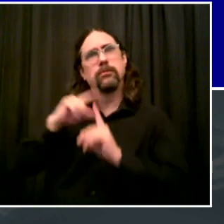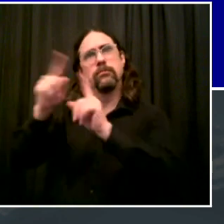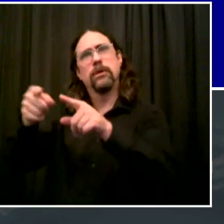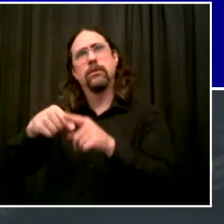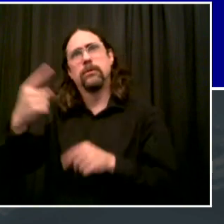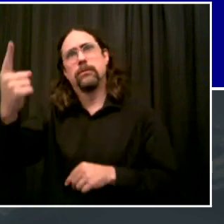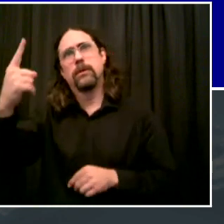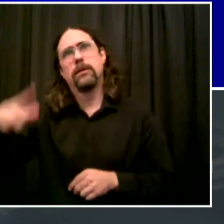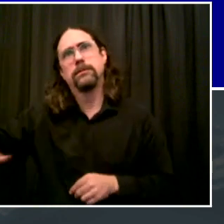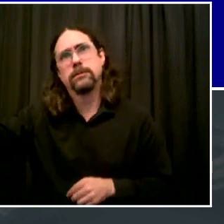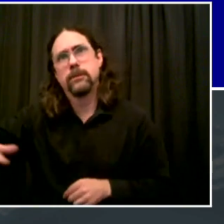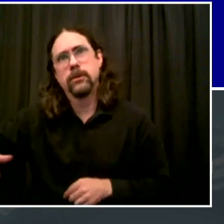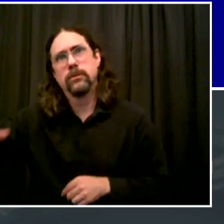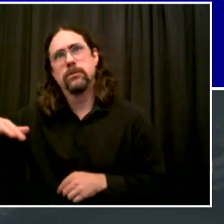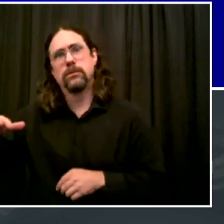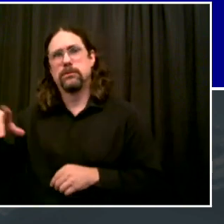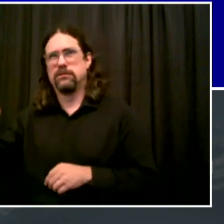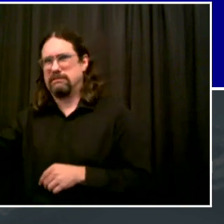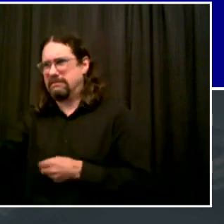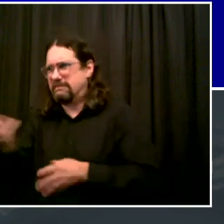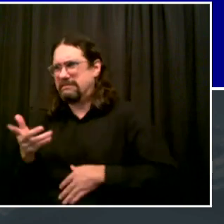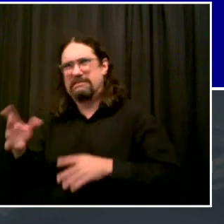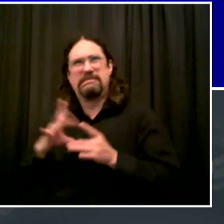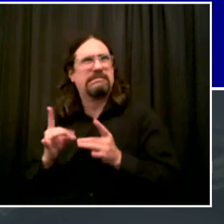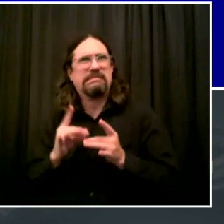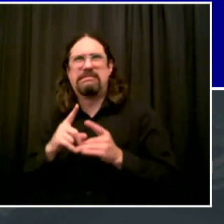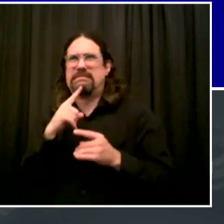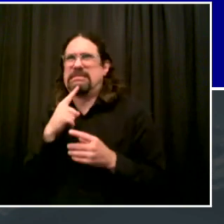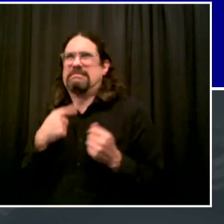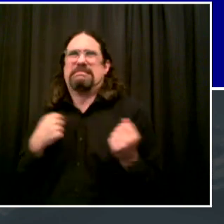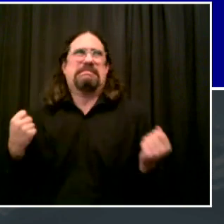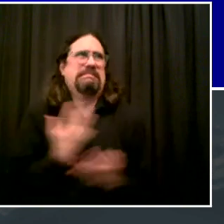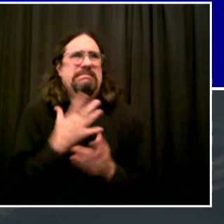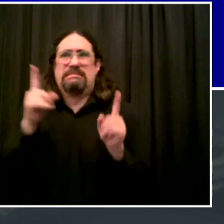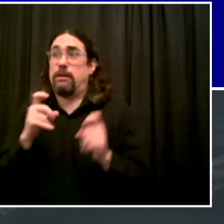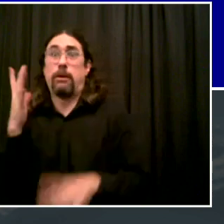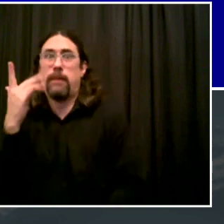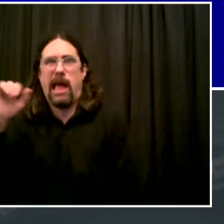that this program has nothing to do with your immigration